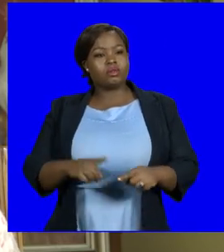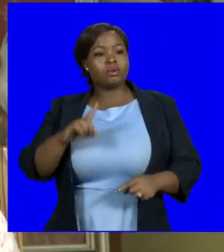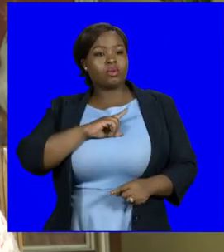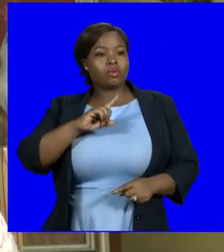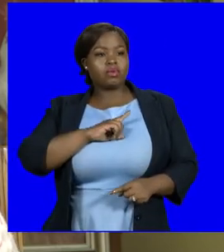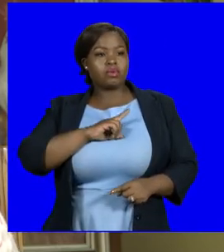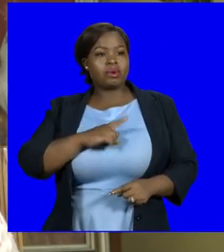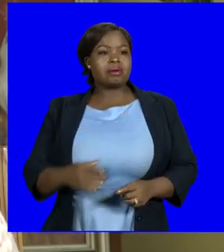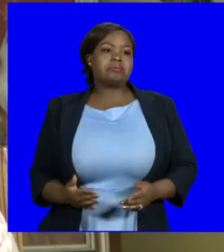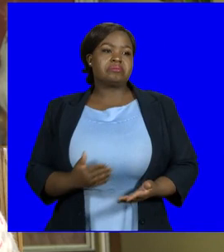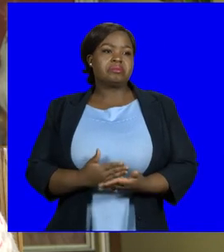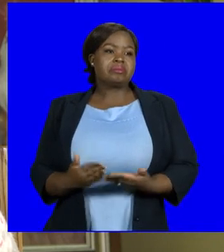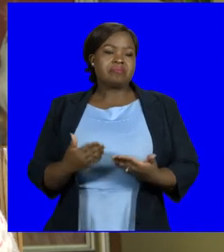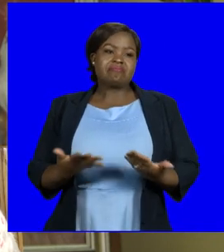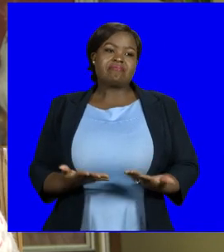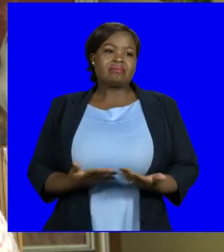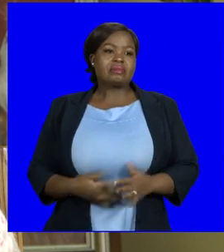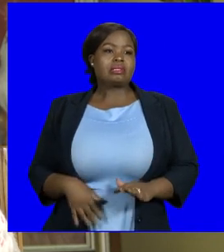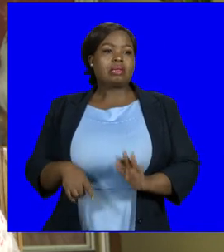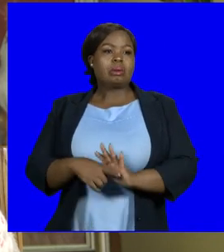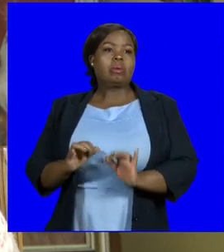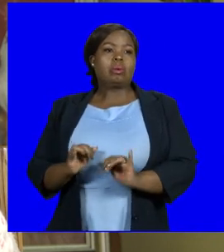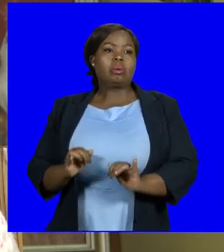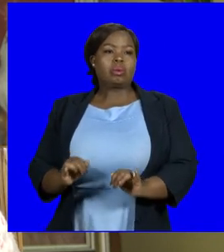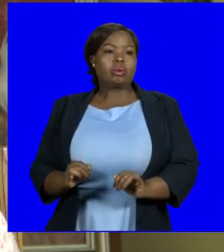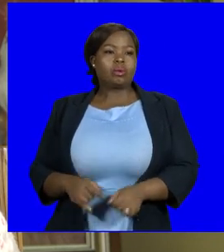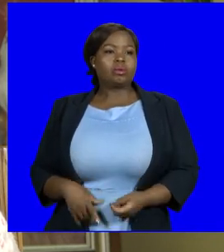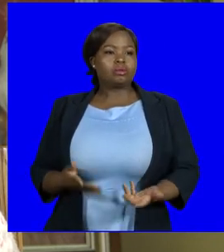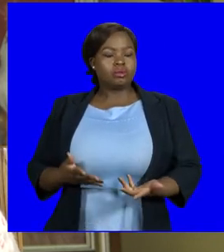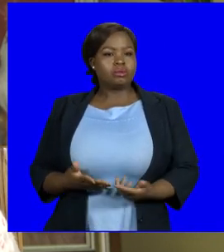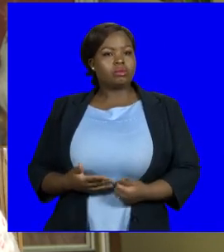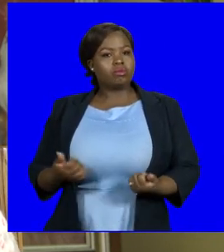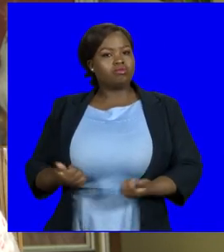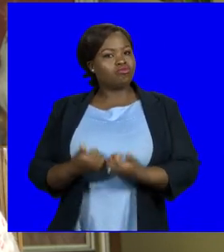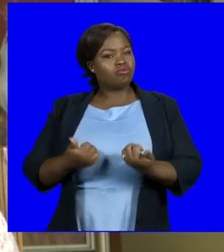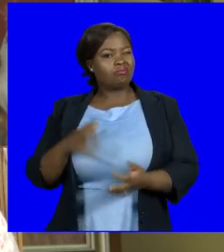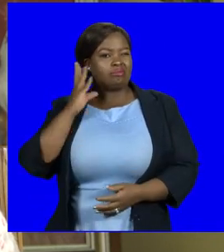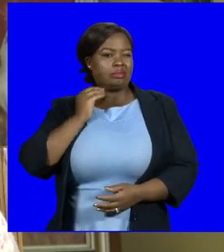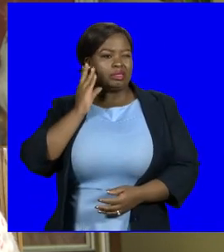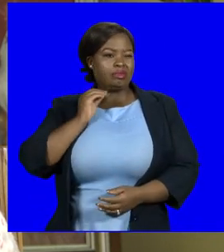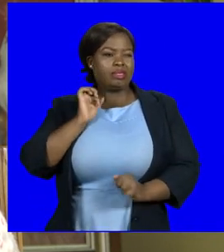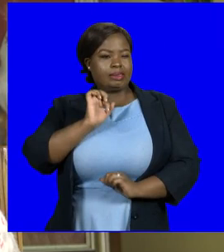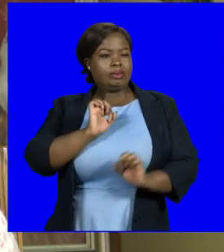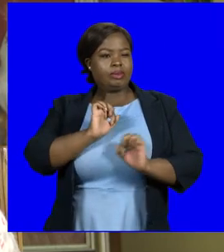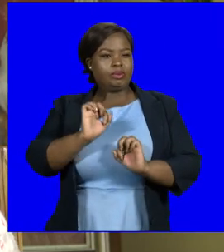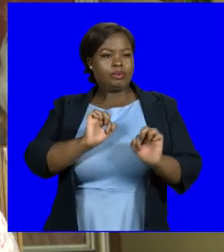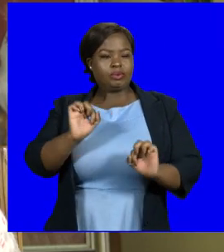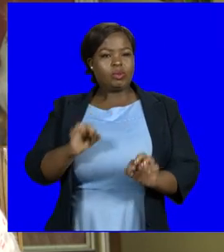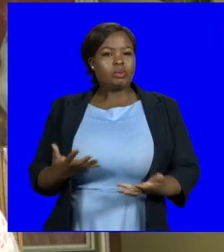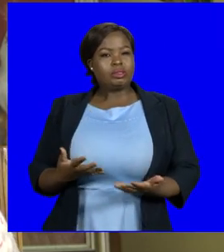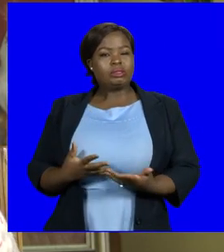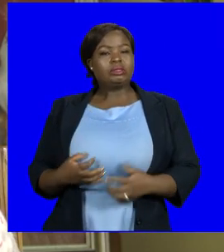coming from disadvantaged backgrounds, challenged experiences, experiencing